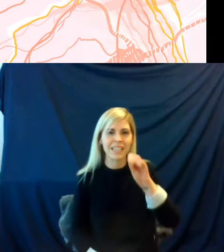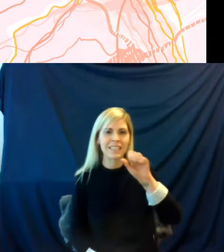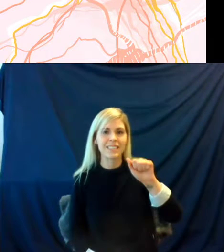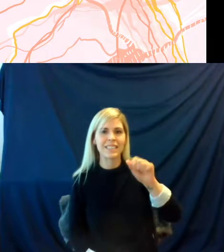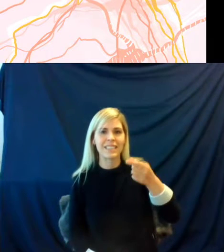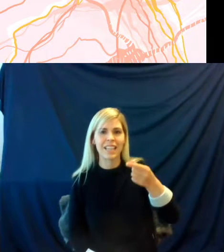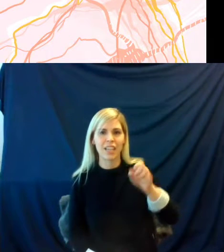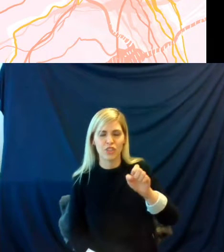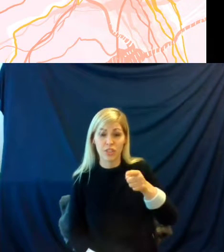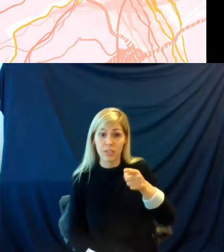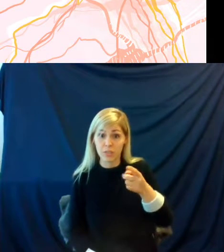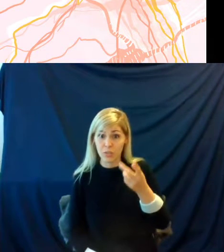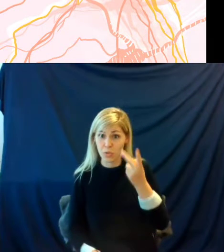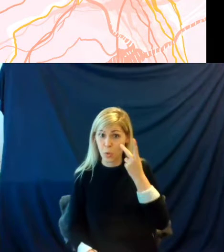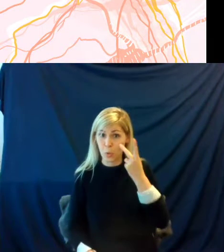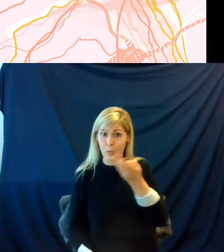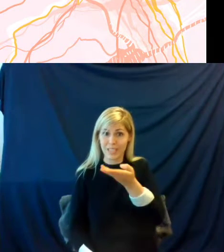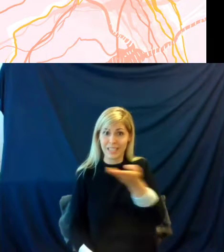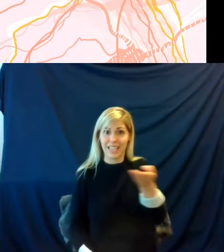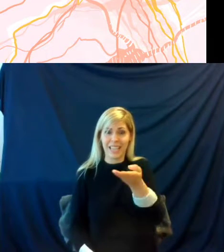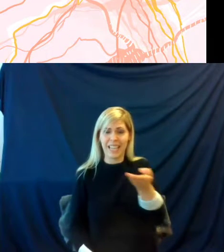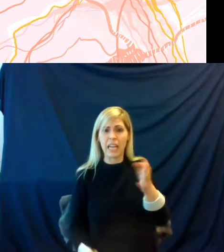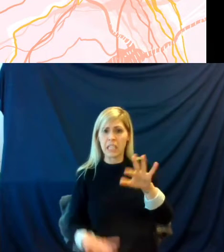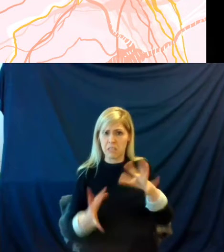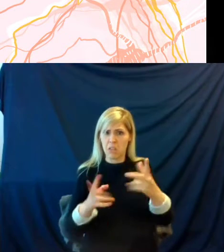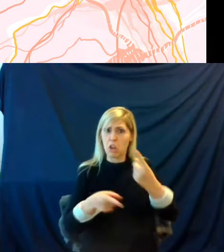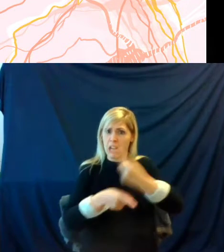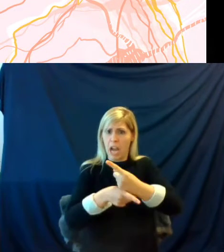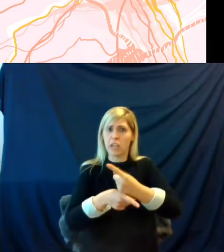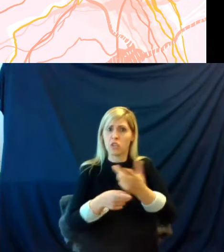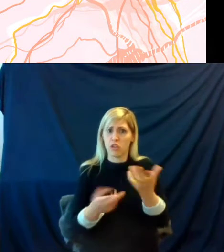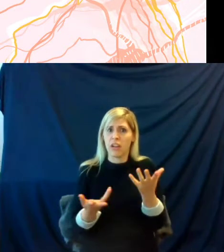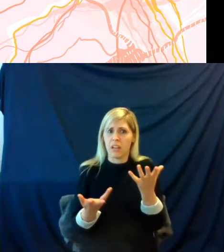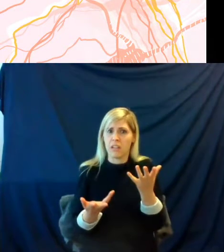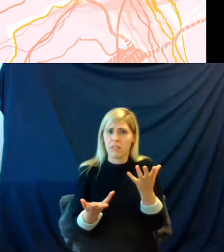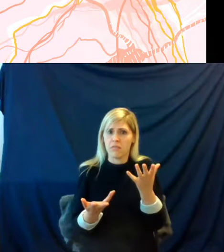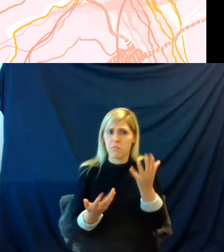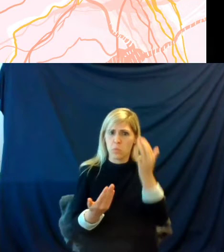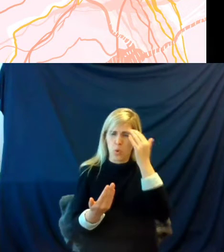Yeah, so as you guys can kind of see, it's fairly